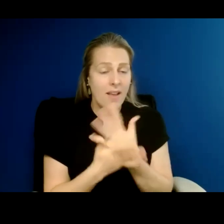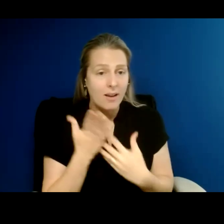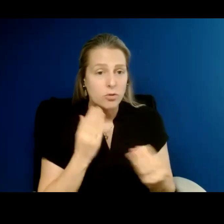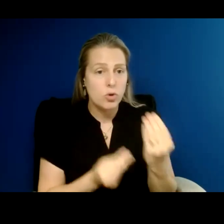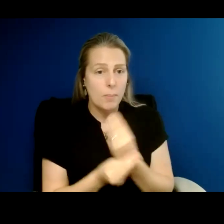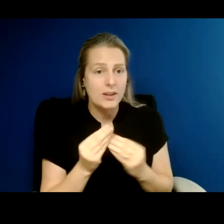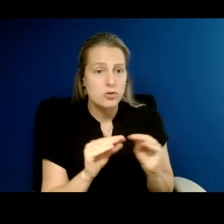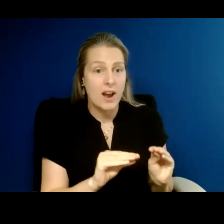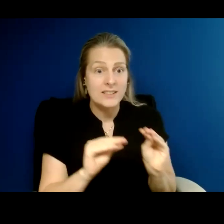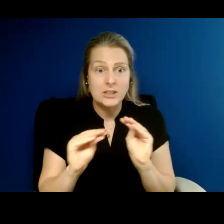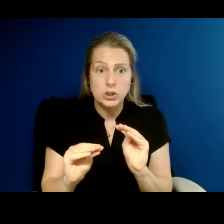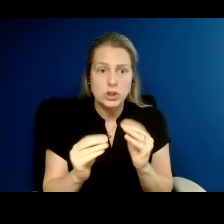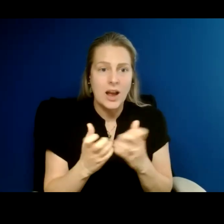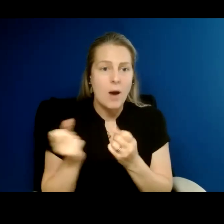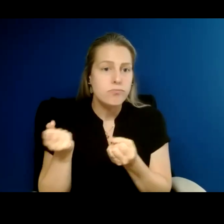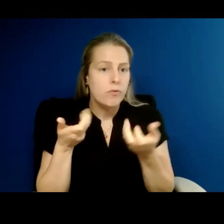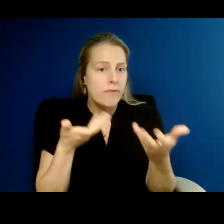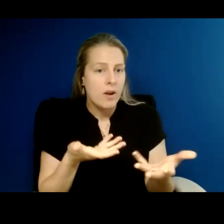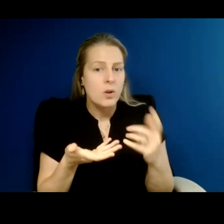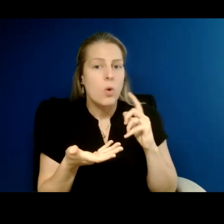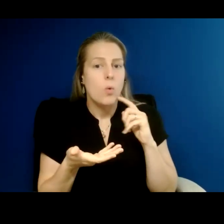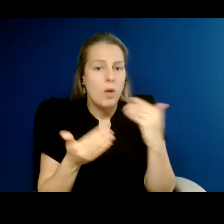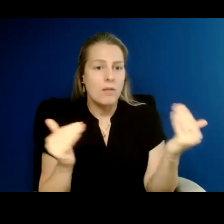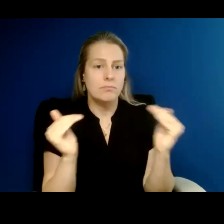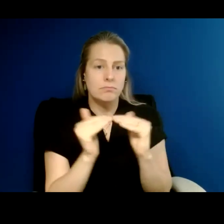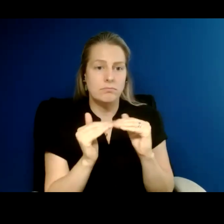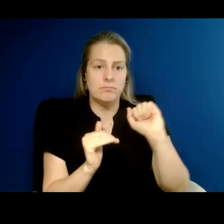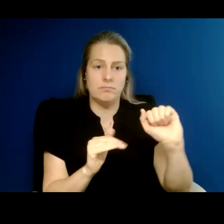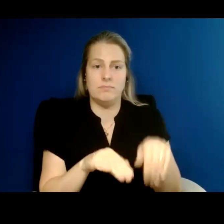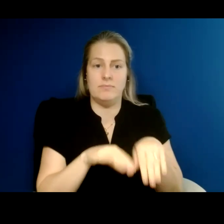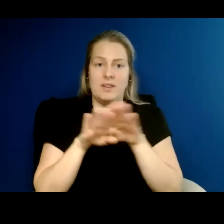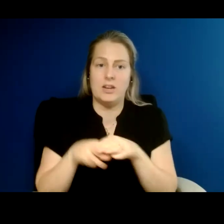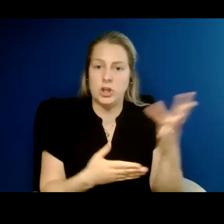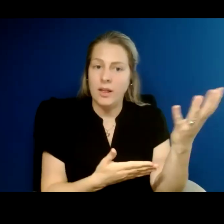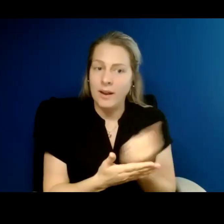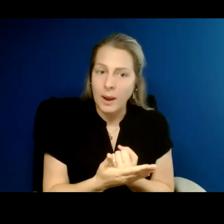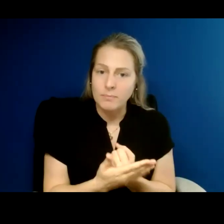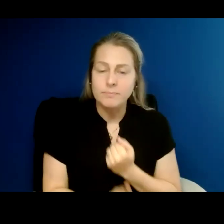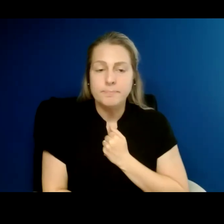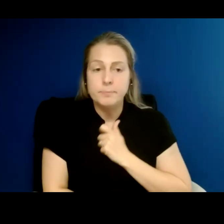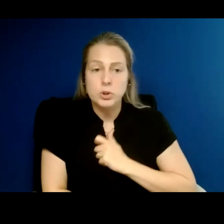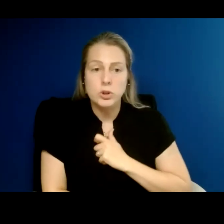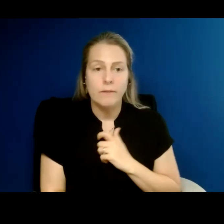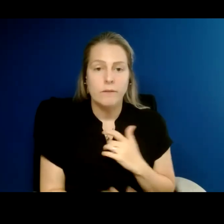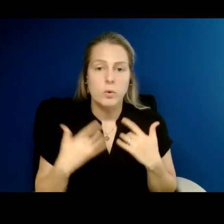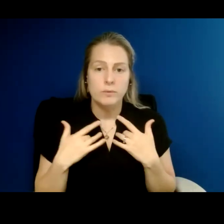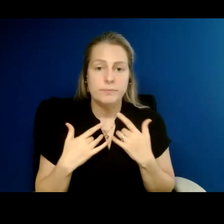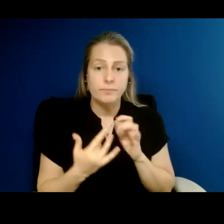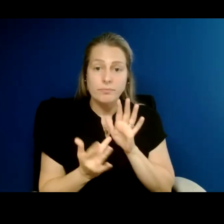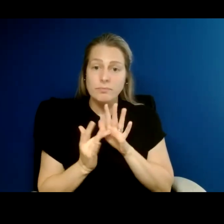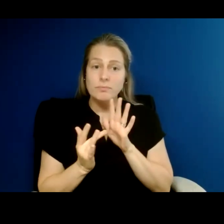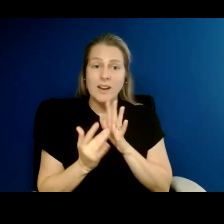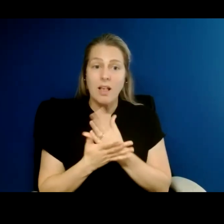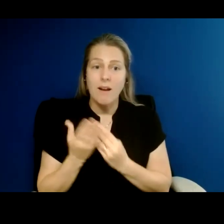an increase in what would be measured as its national income. That's my personal view. Middle income countries, much more of a bigger